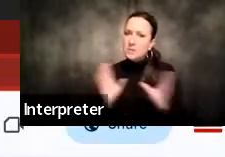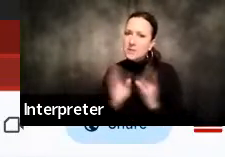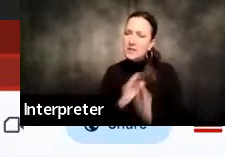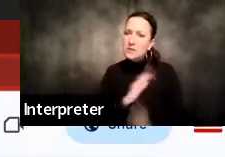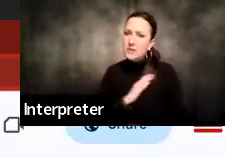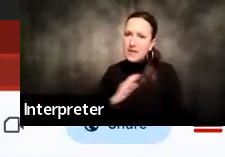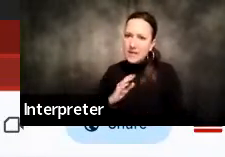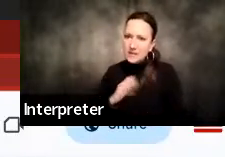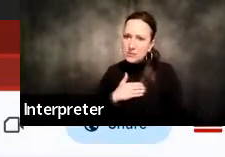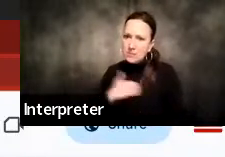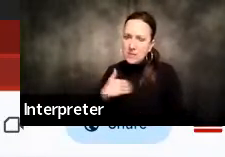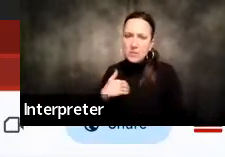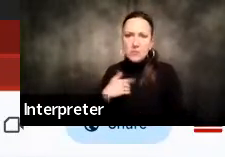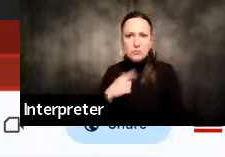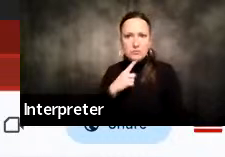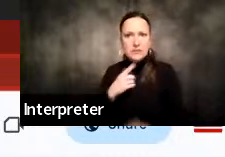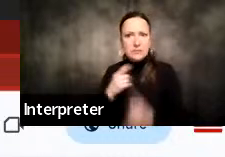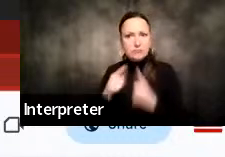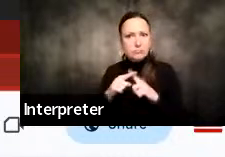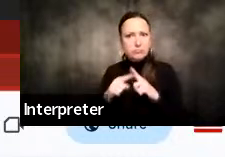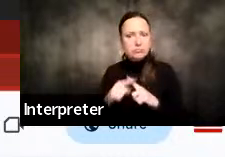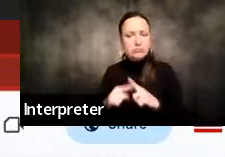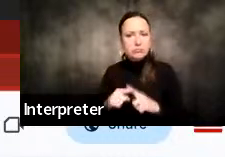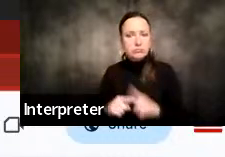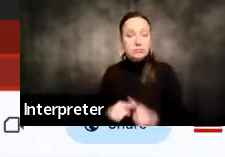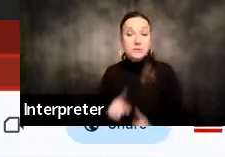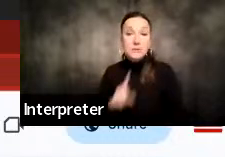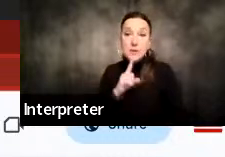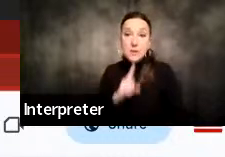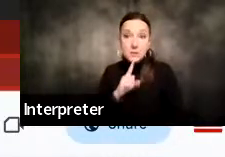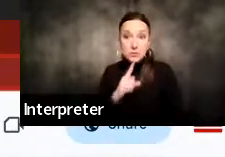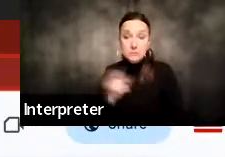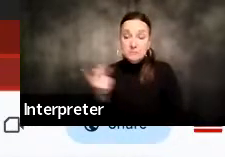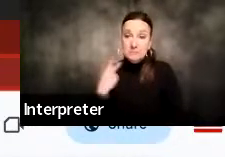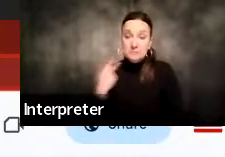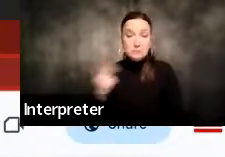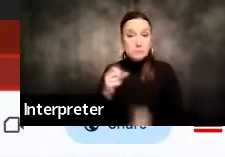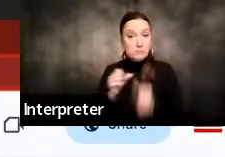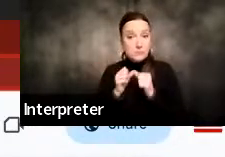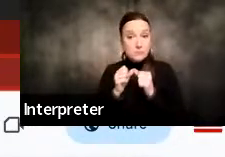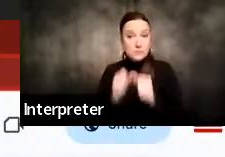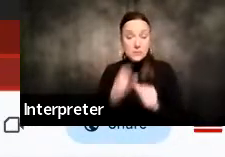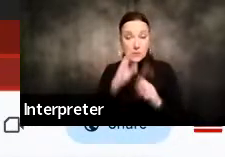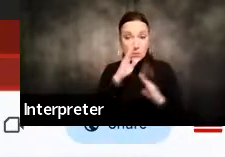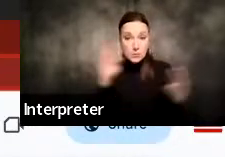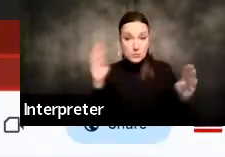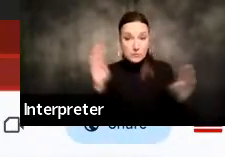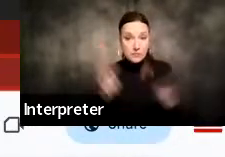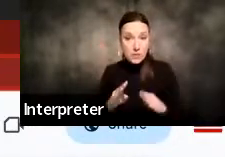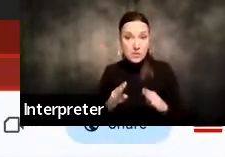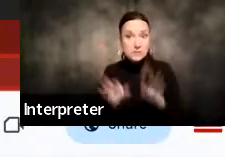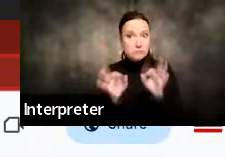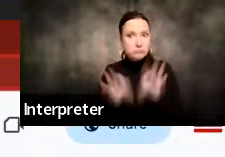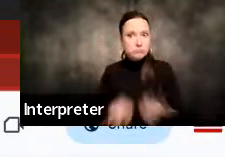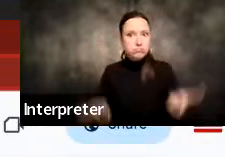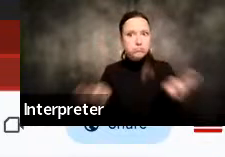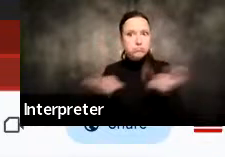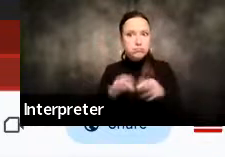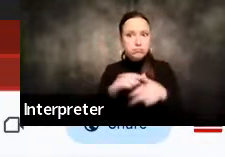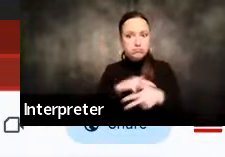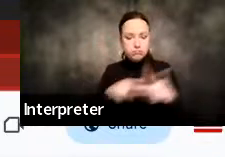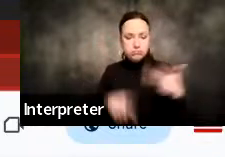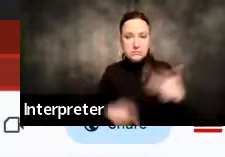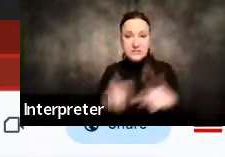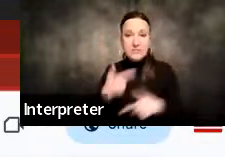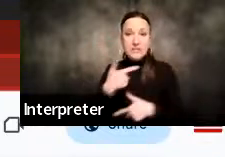it was productive. I want to make sure that we continue to focus on some key issues. And for me, DPW